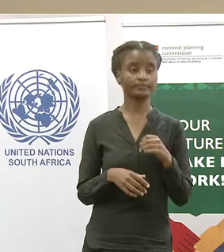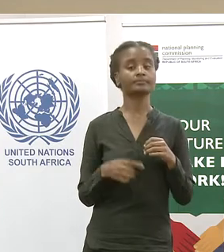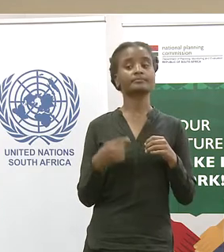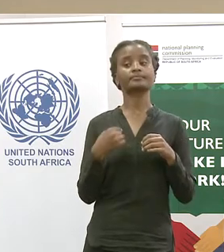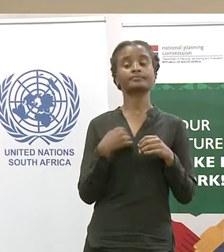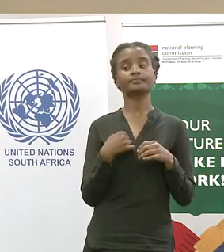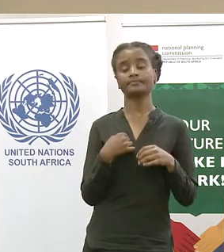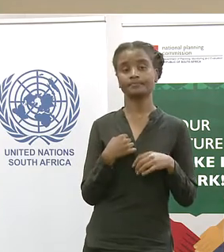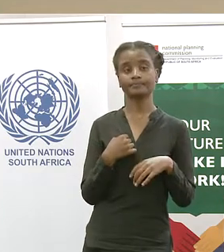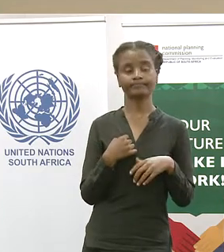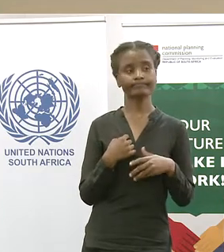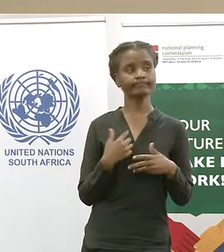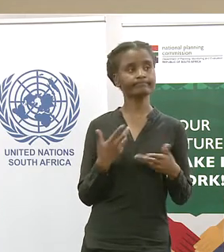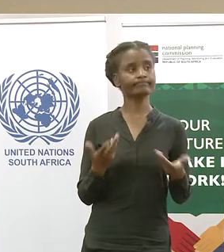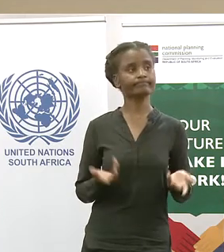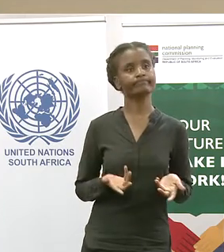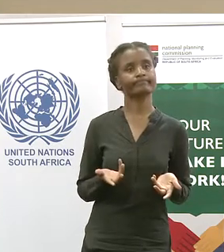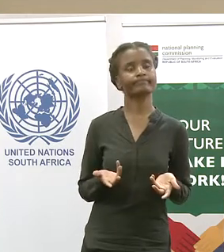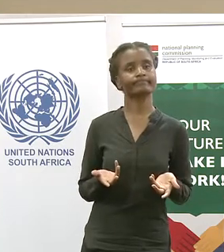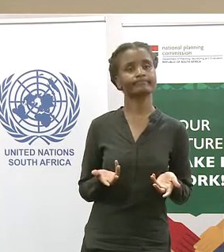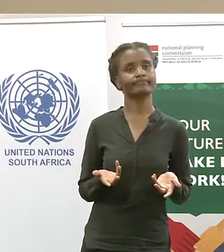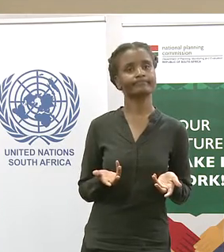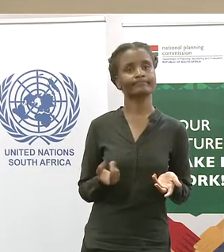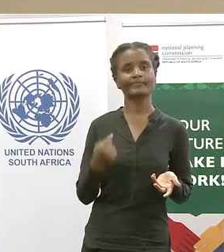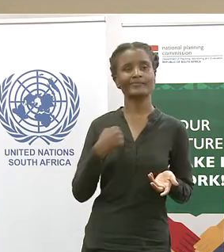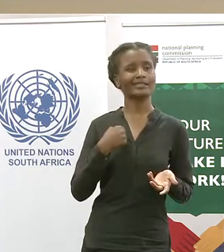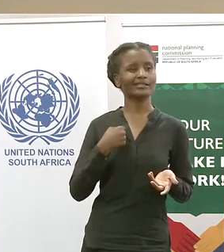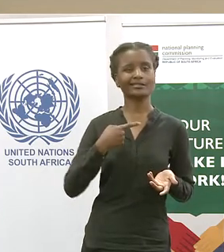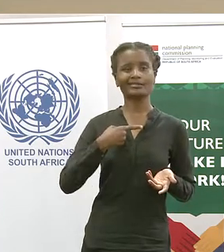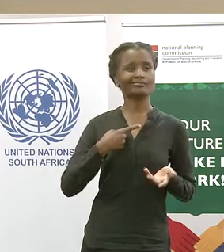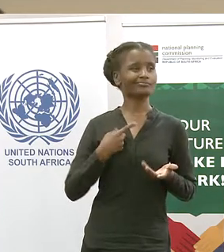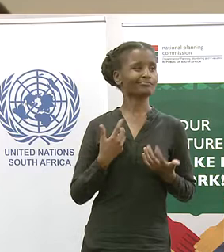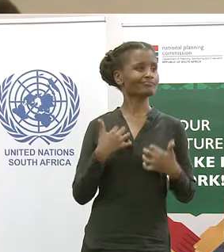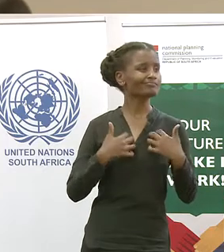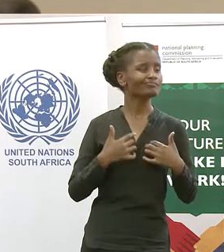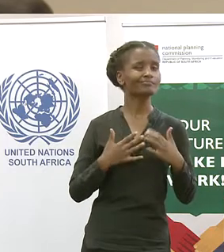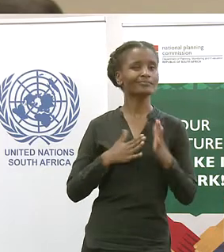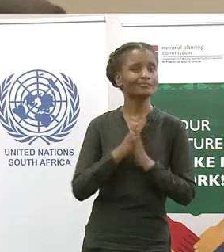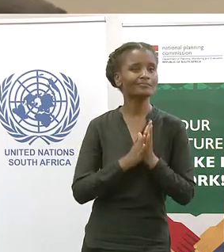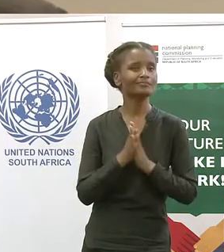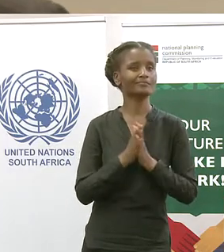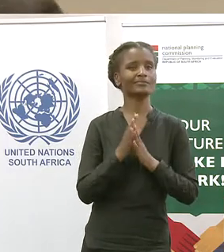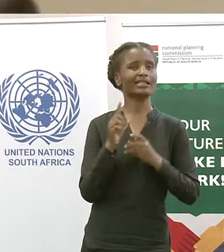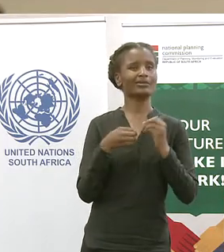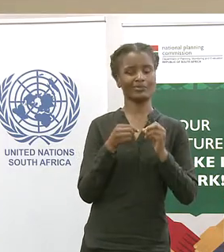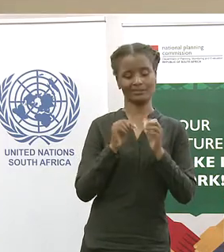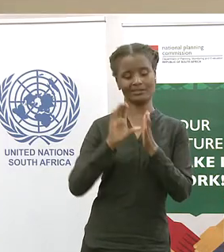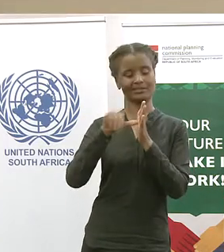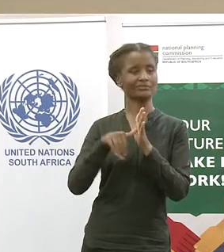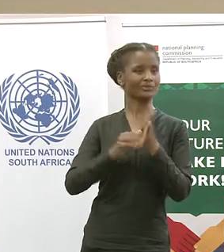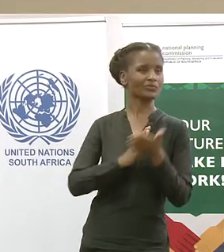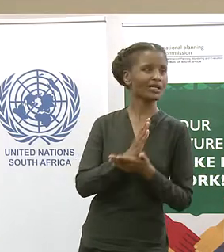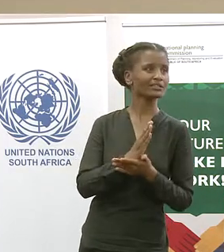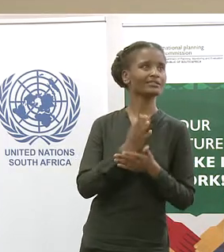that I'm not very optimistic about the state of disability rights and the state